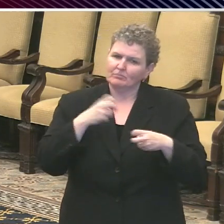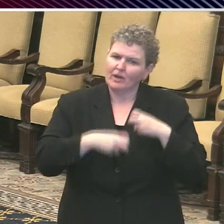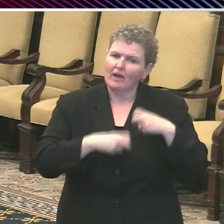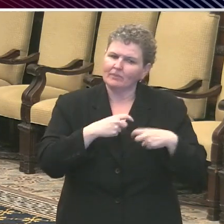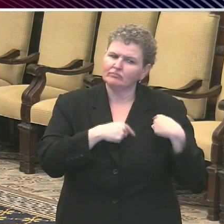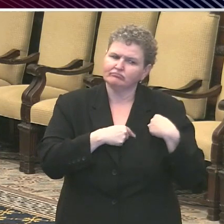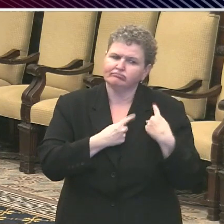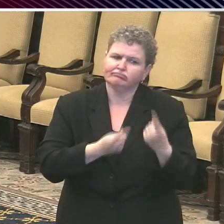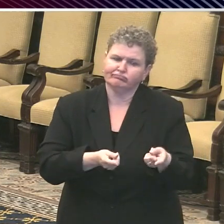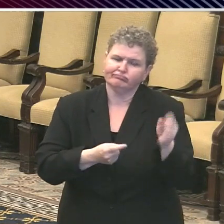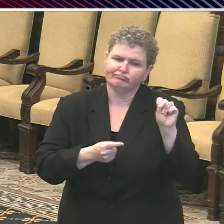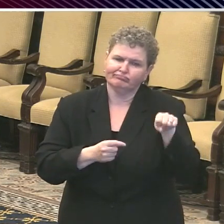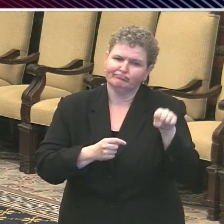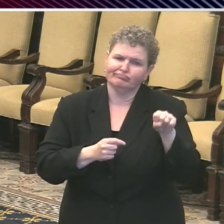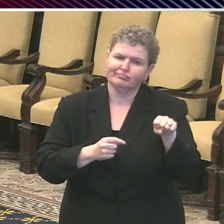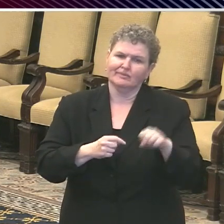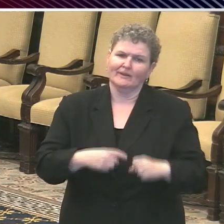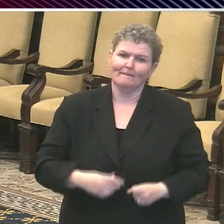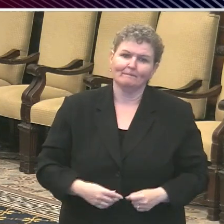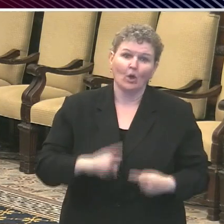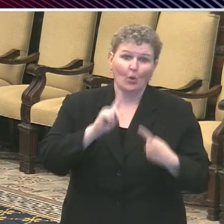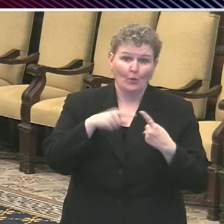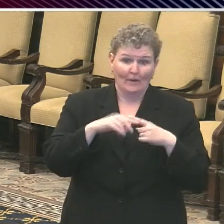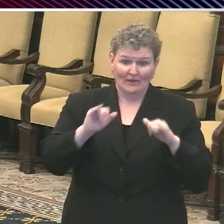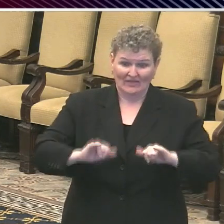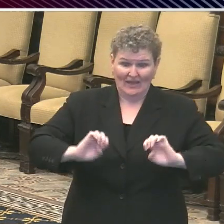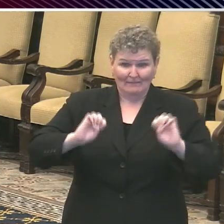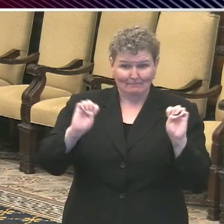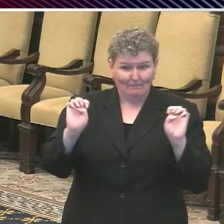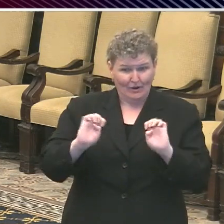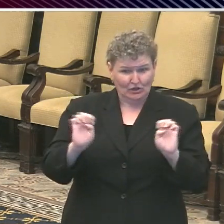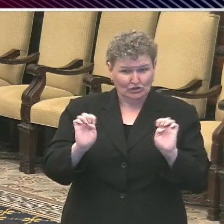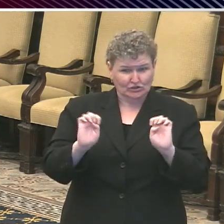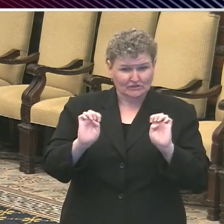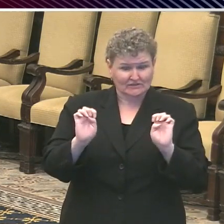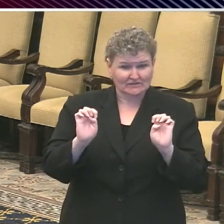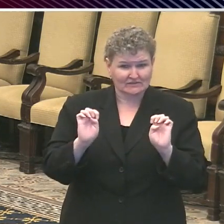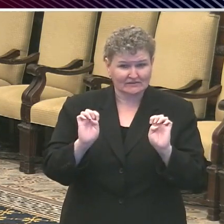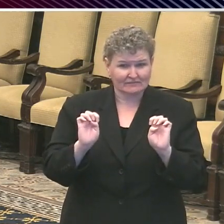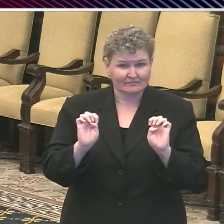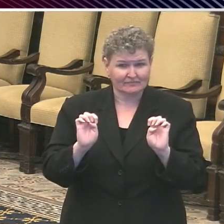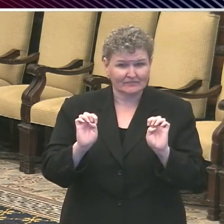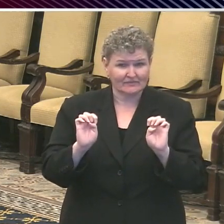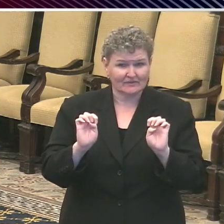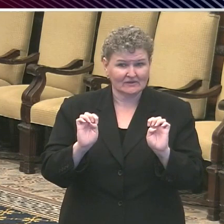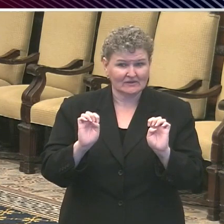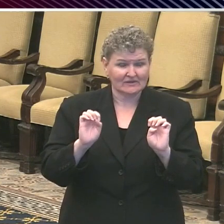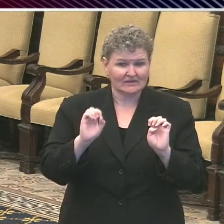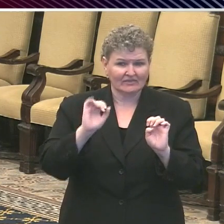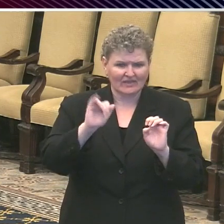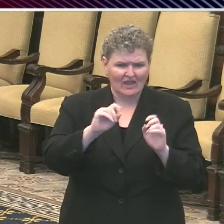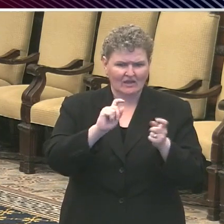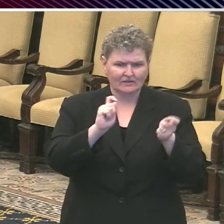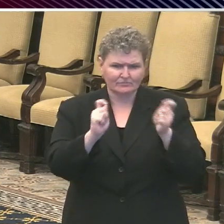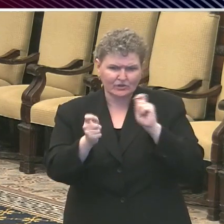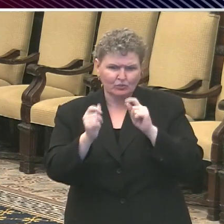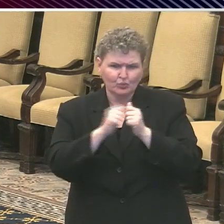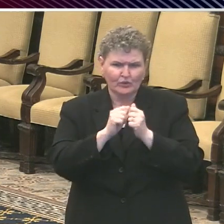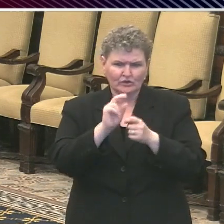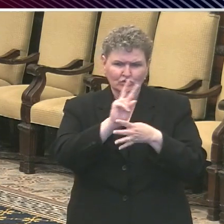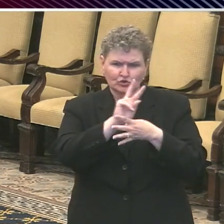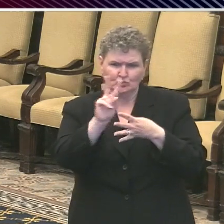had our emergency kind of salary provisions in the last 2 weeks of March. Those attendance issues